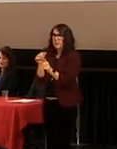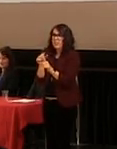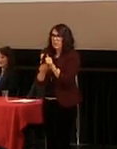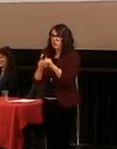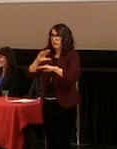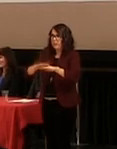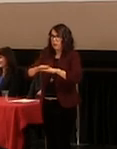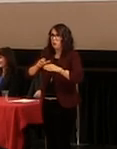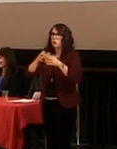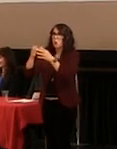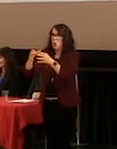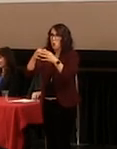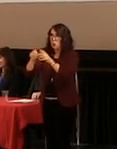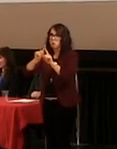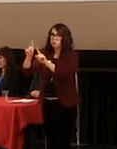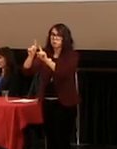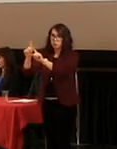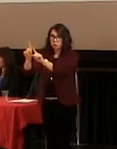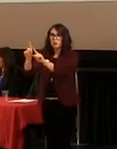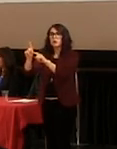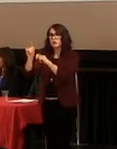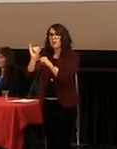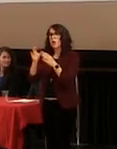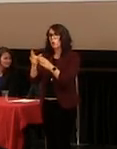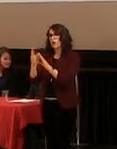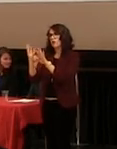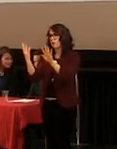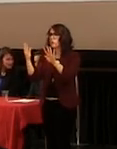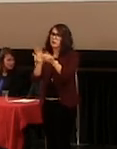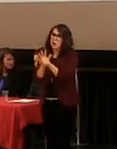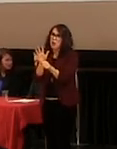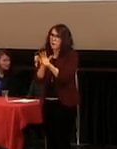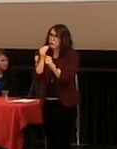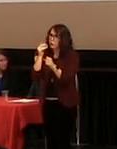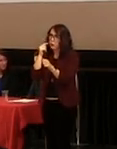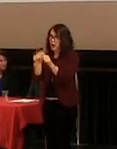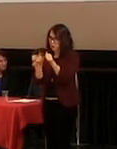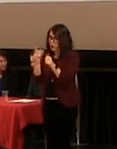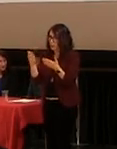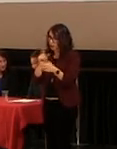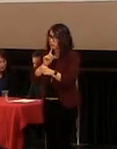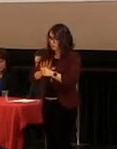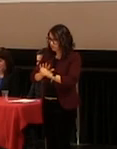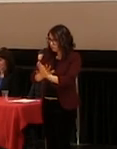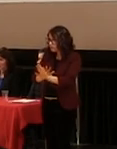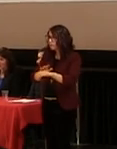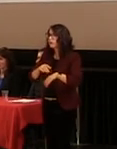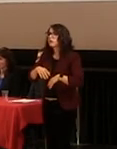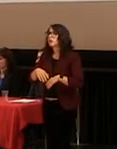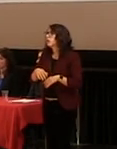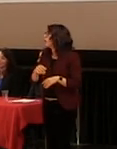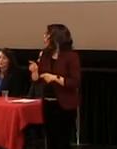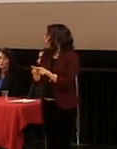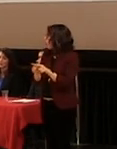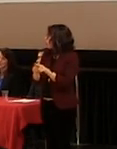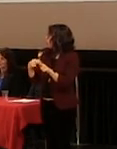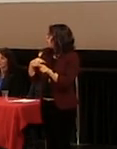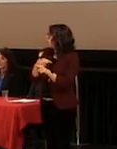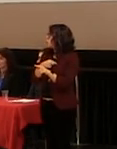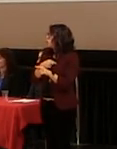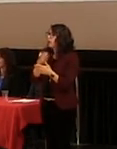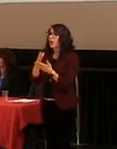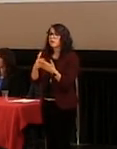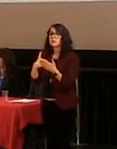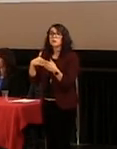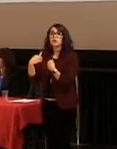time a little bit, we'll all get fed. I promise you that there's enough for everybody here. Also, as already previously announced, we do have service providers,